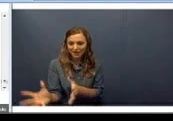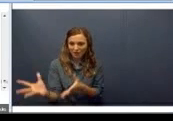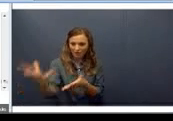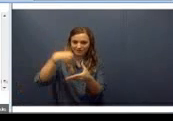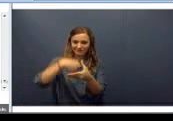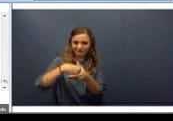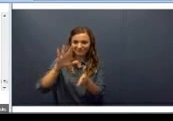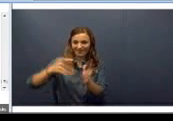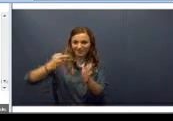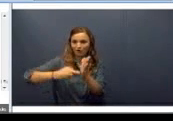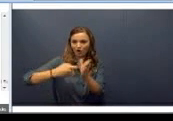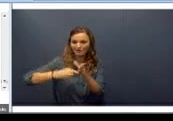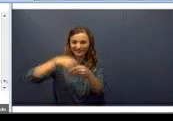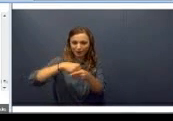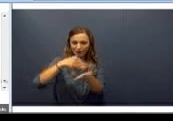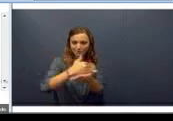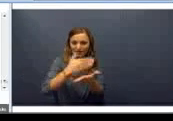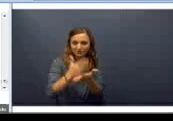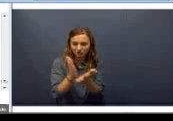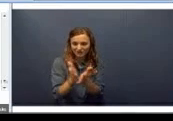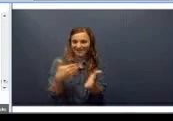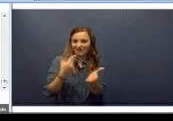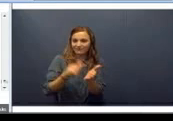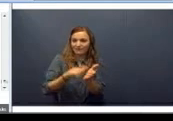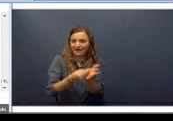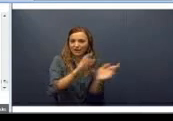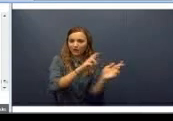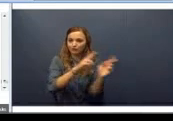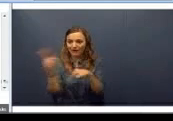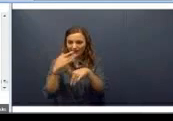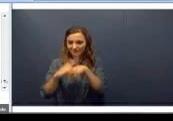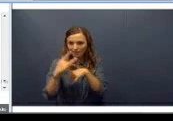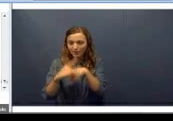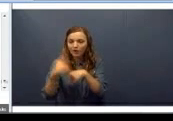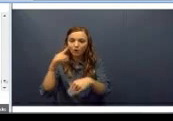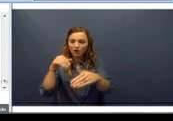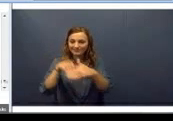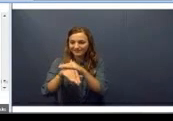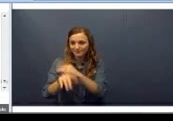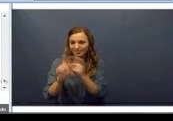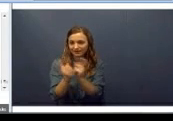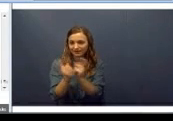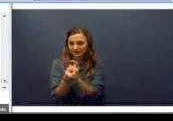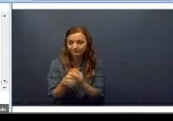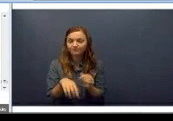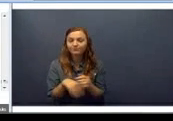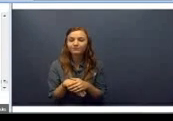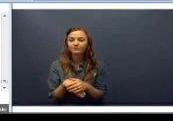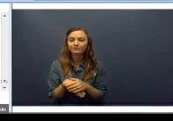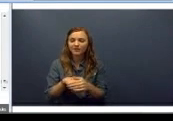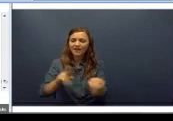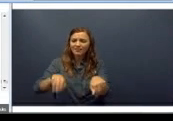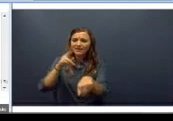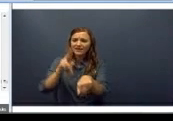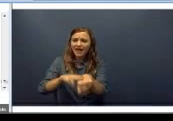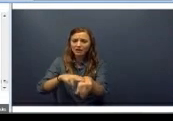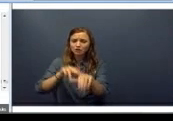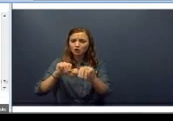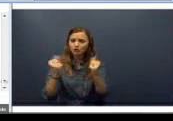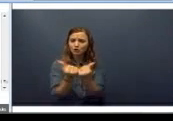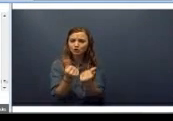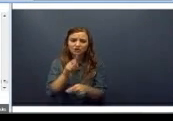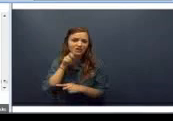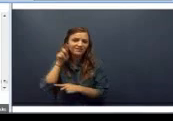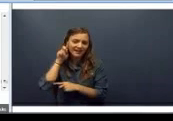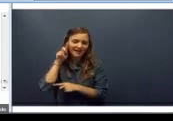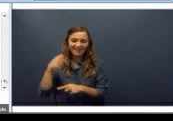prepare for it, you fundraise, you build that into your budget, then you have those funds that are accessible. The National Association of the